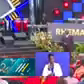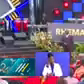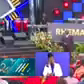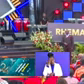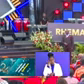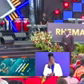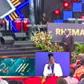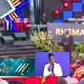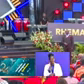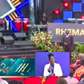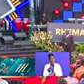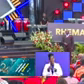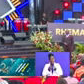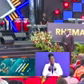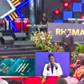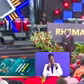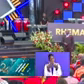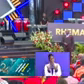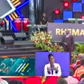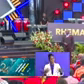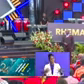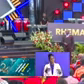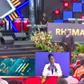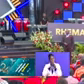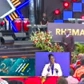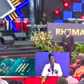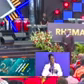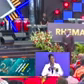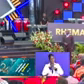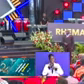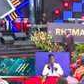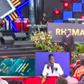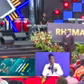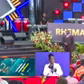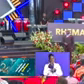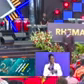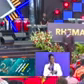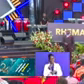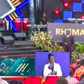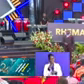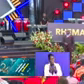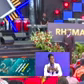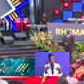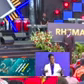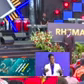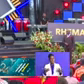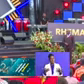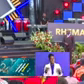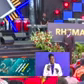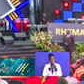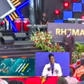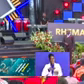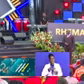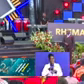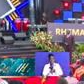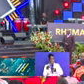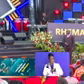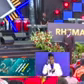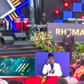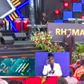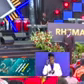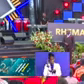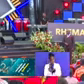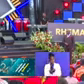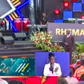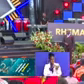to know you have broken something in our nation you have set something loose in our nation because through the